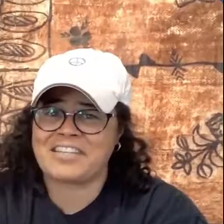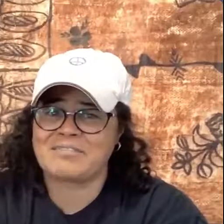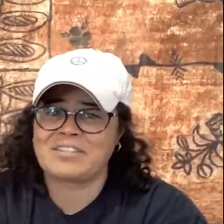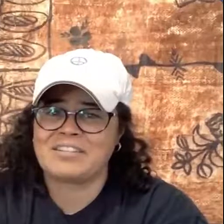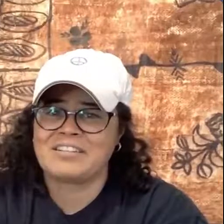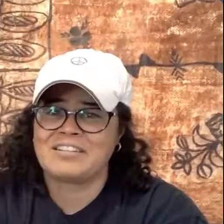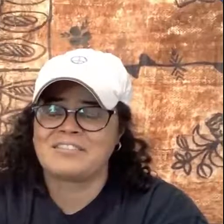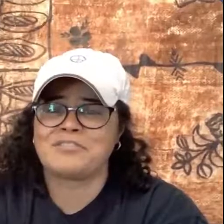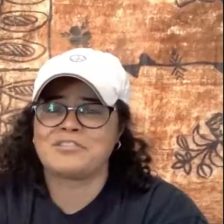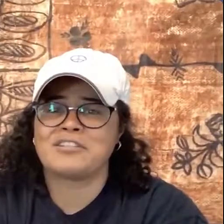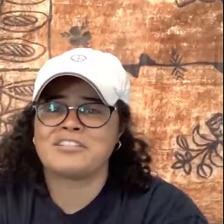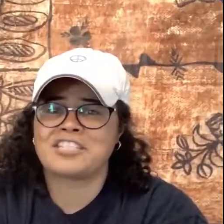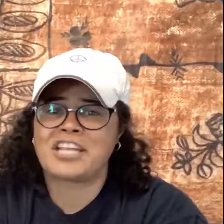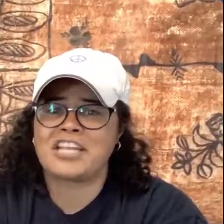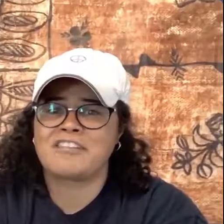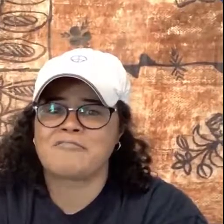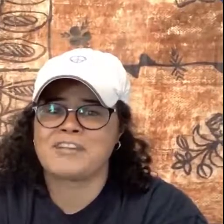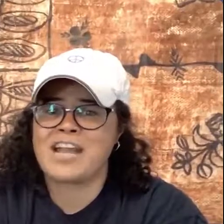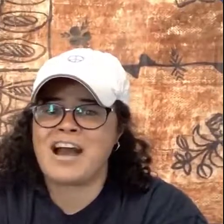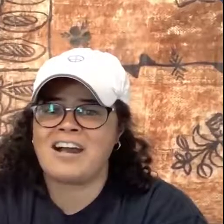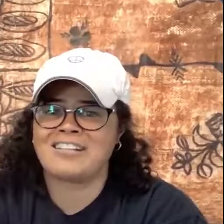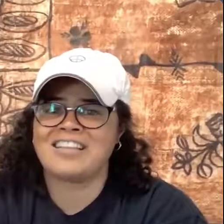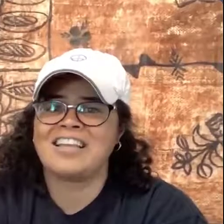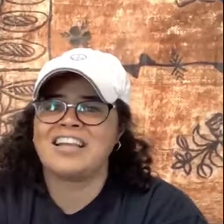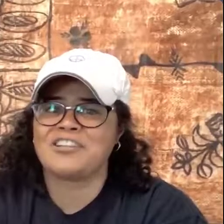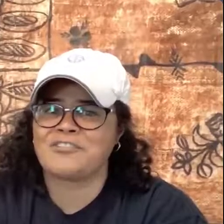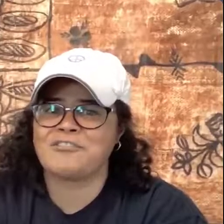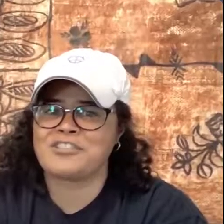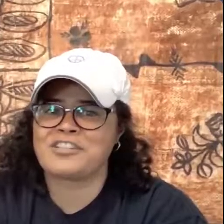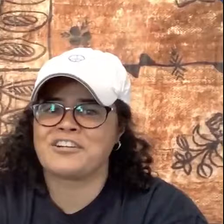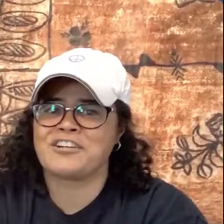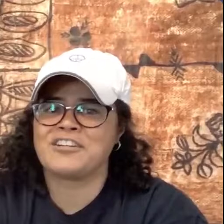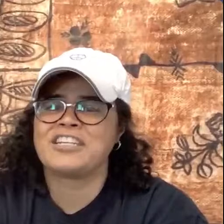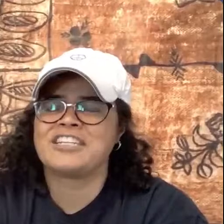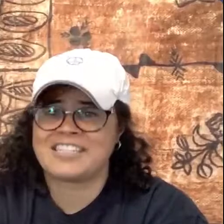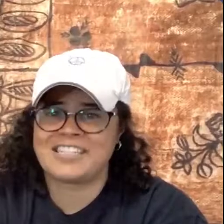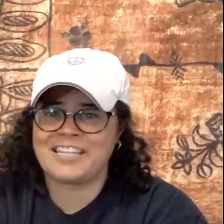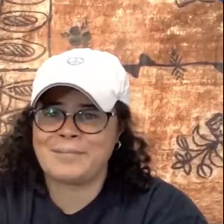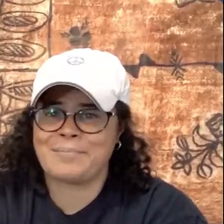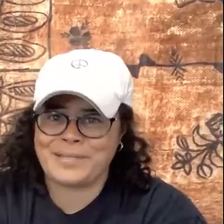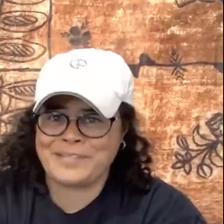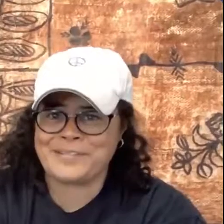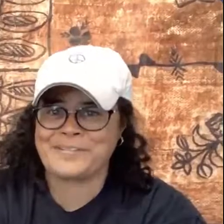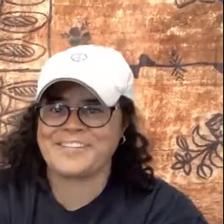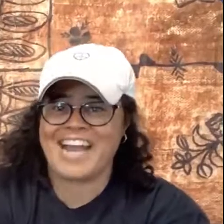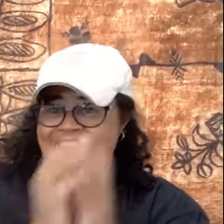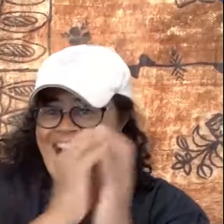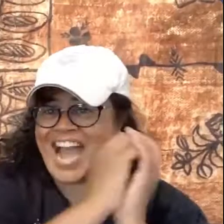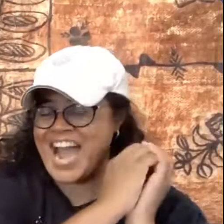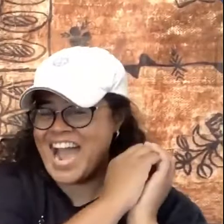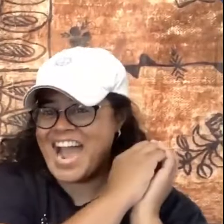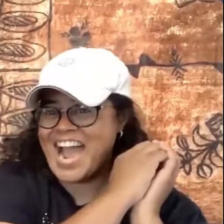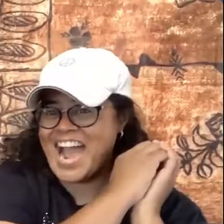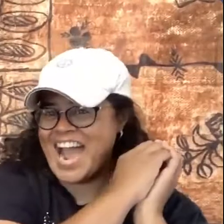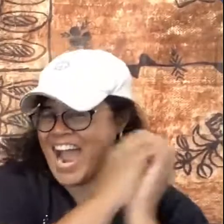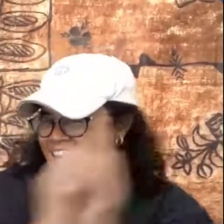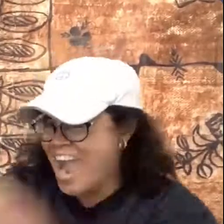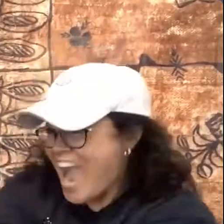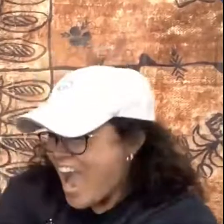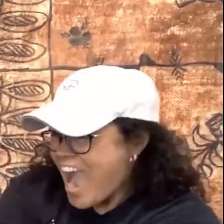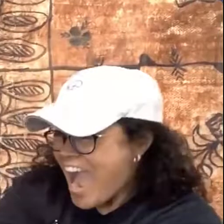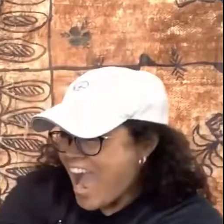give it up for Jade Riel and also Sydney Pinto.